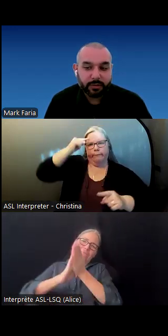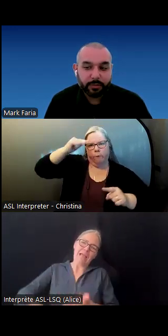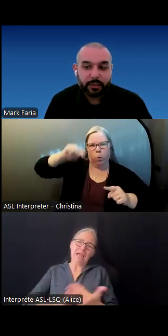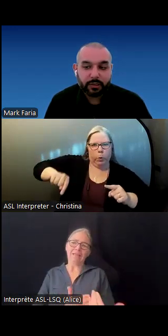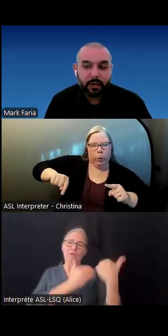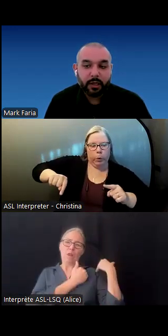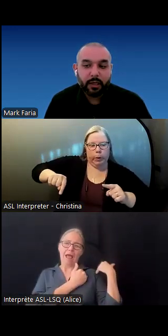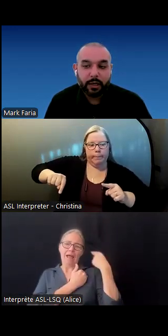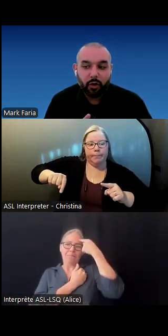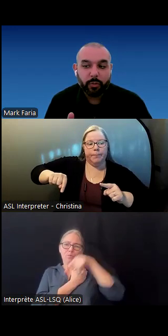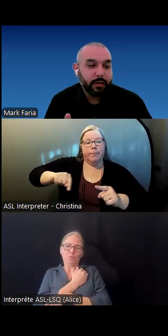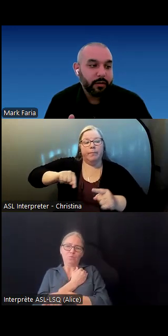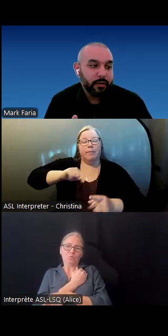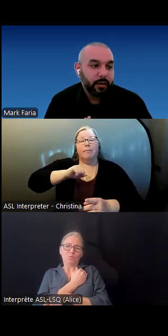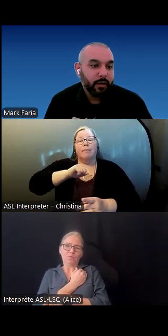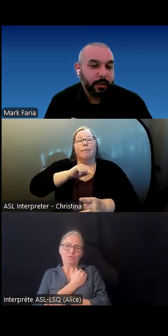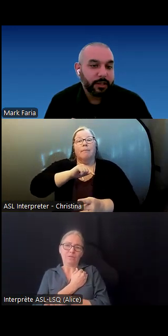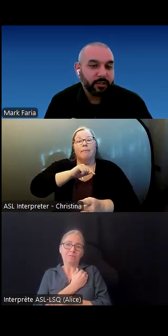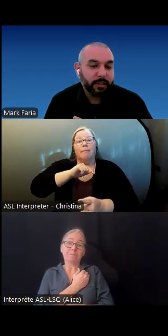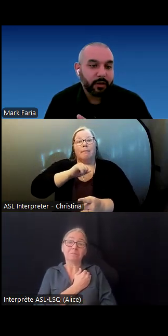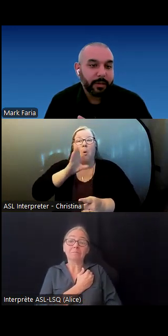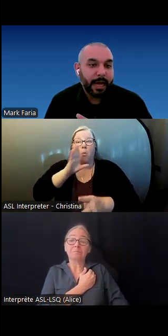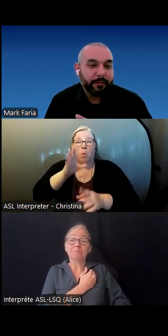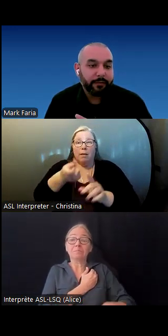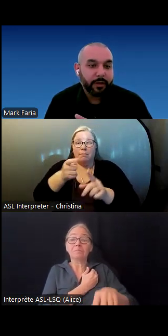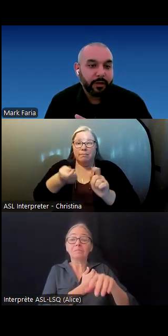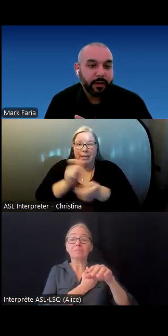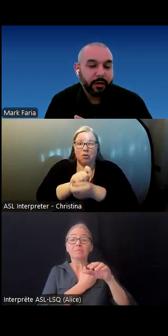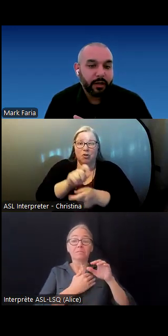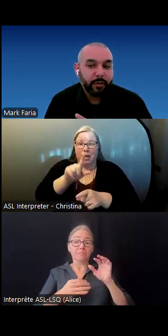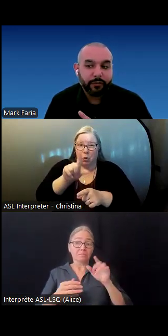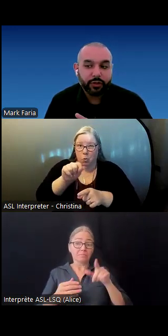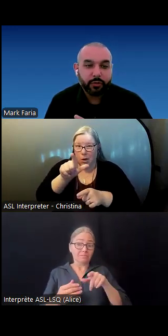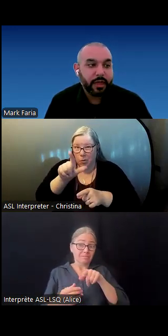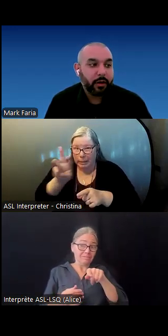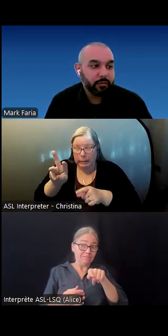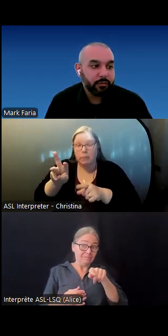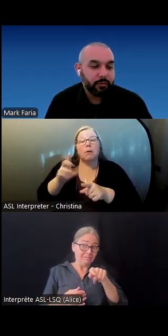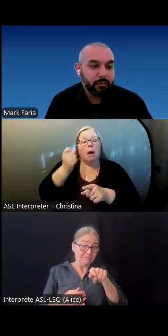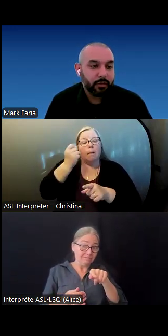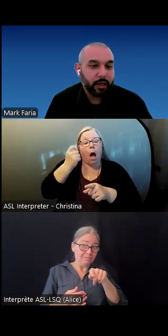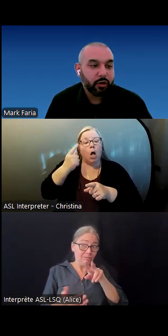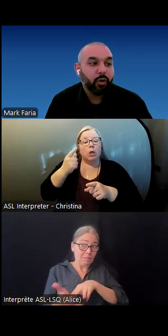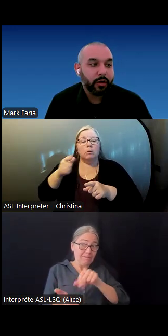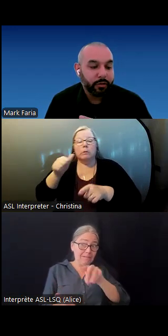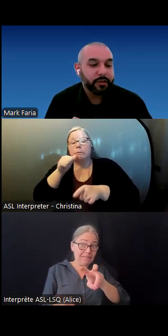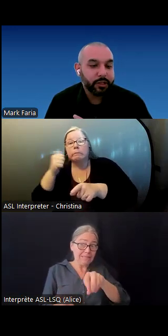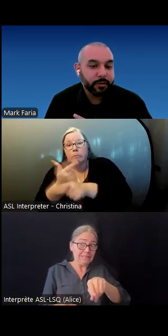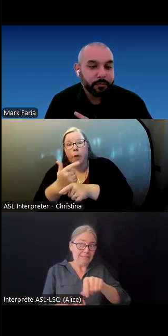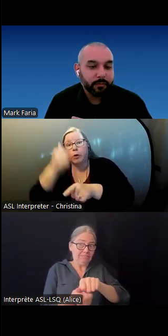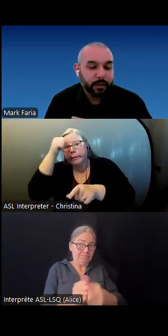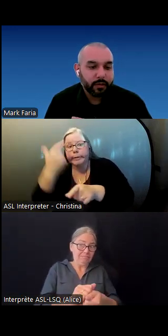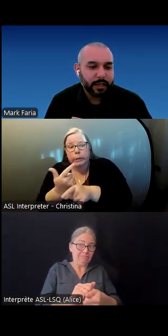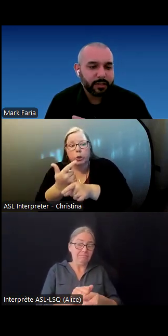or siblings can open RDSPs on behalf of a beneficiary without court